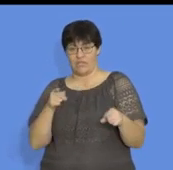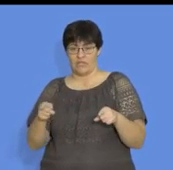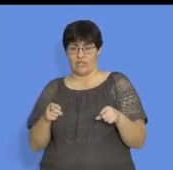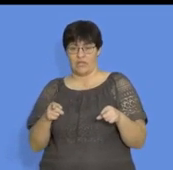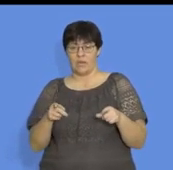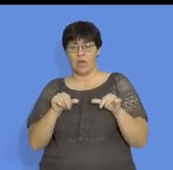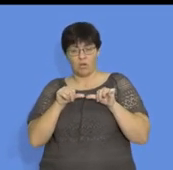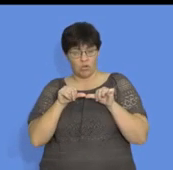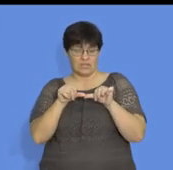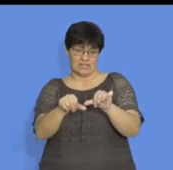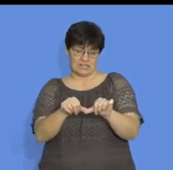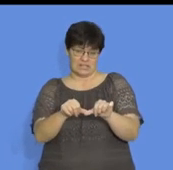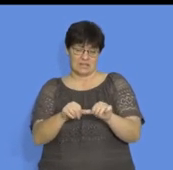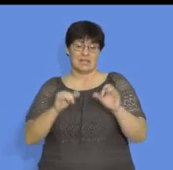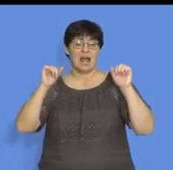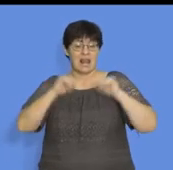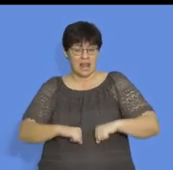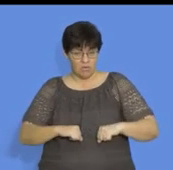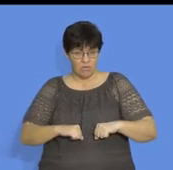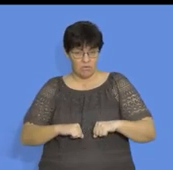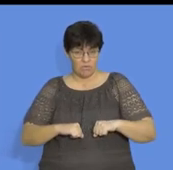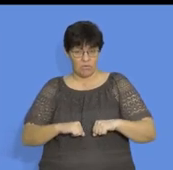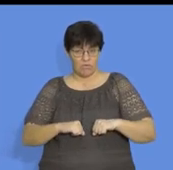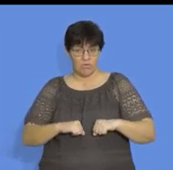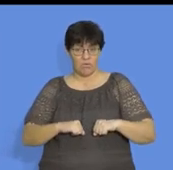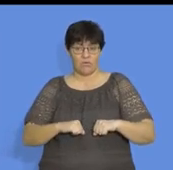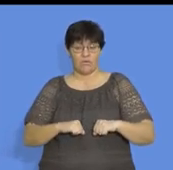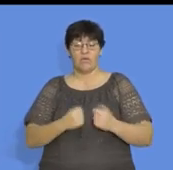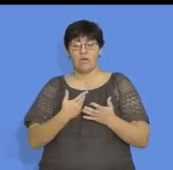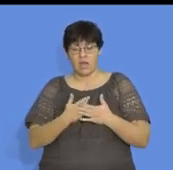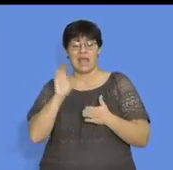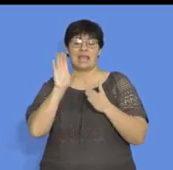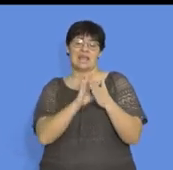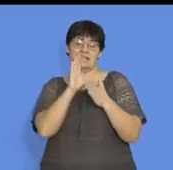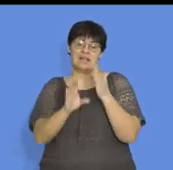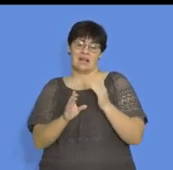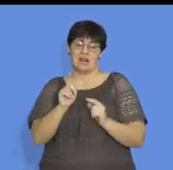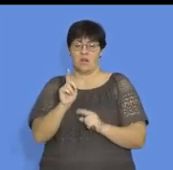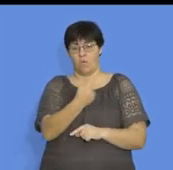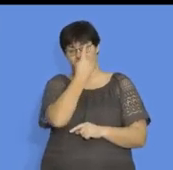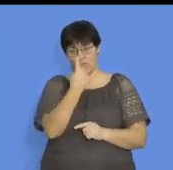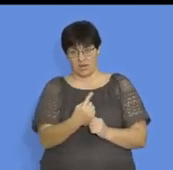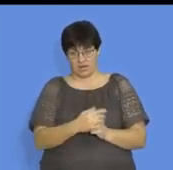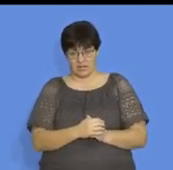by a constant that will allow you to then, cancel out one